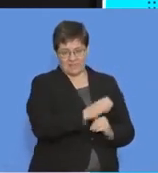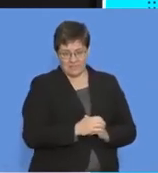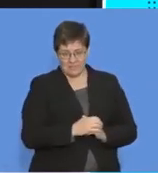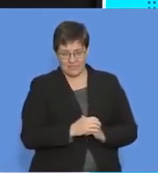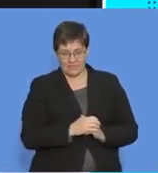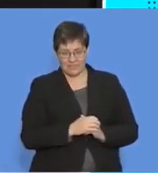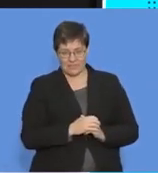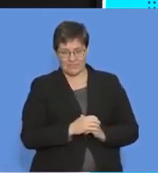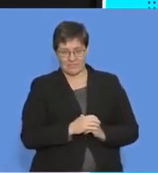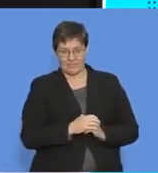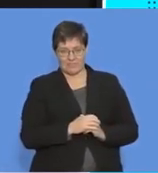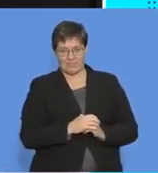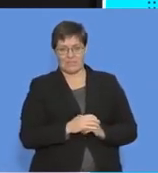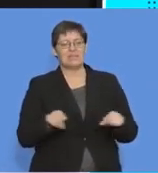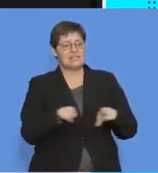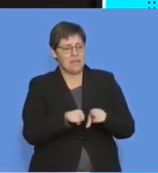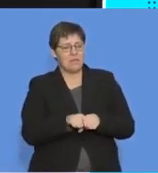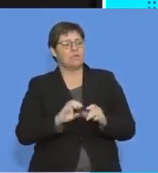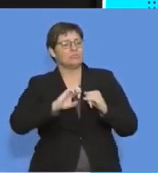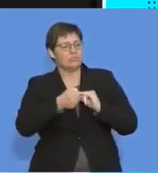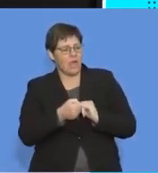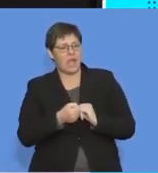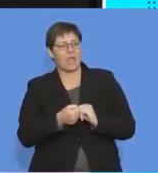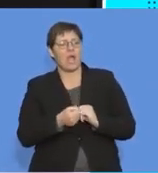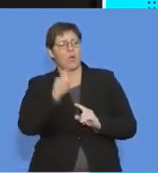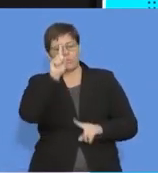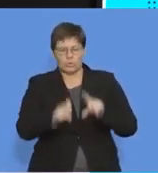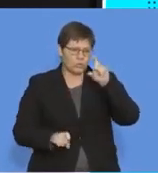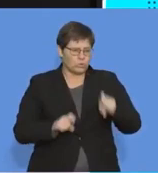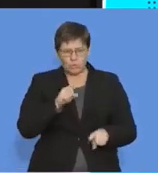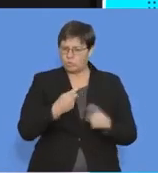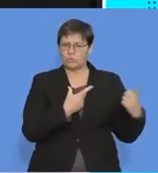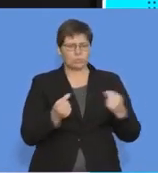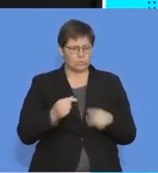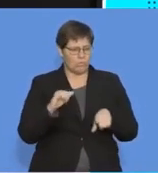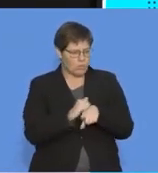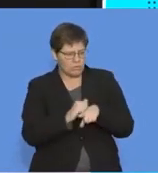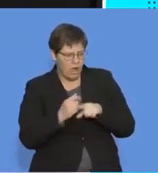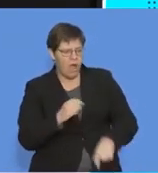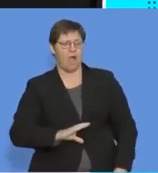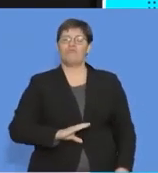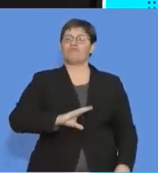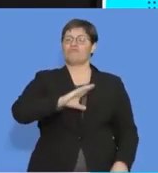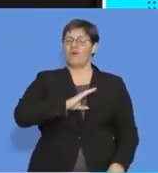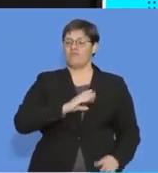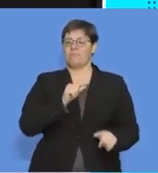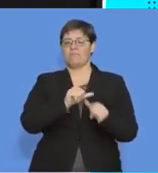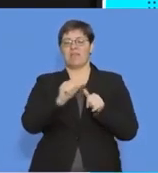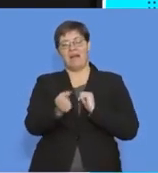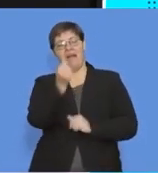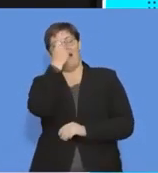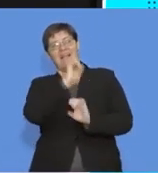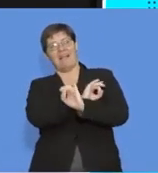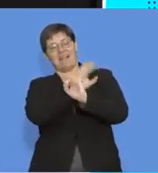the electrostatic force. So beyond this, we also need to try and practice as many questions as we can so that our level of confidence is